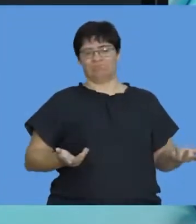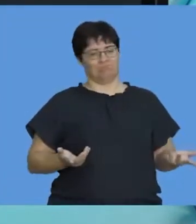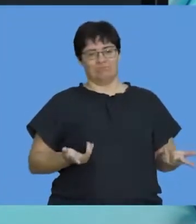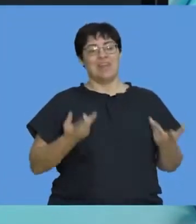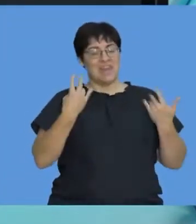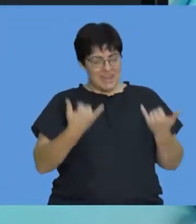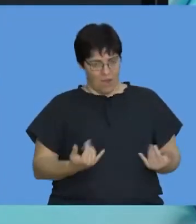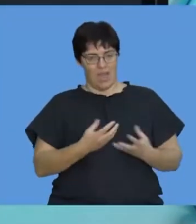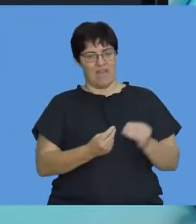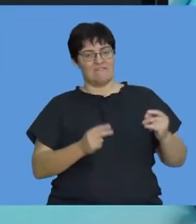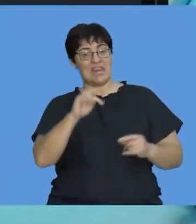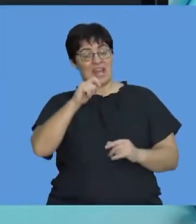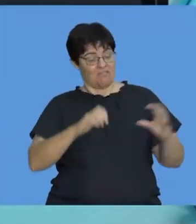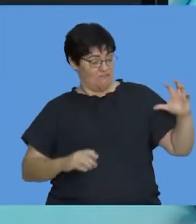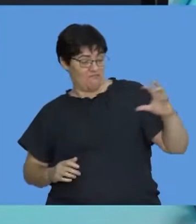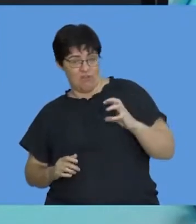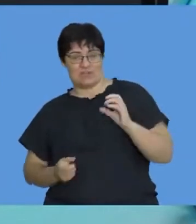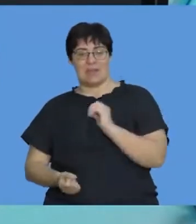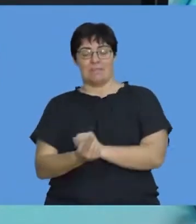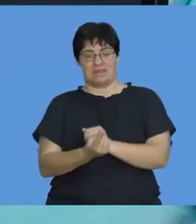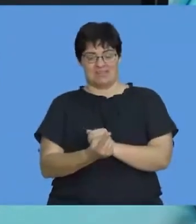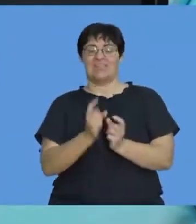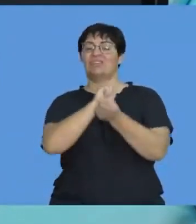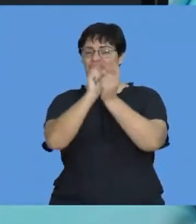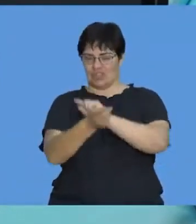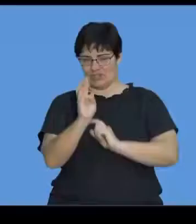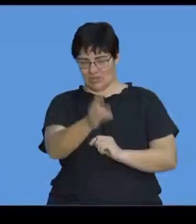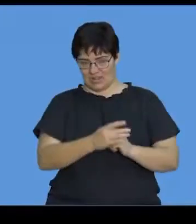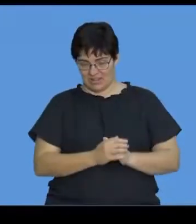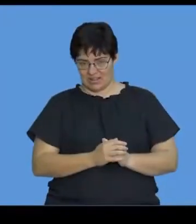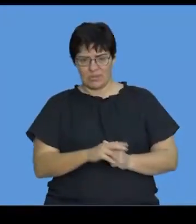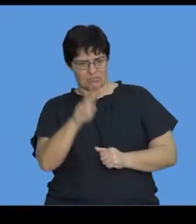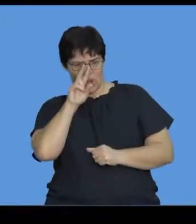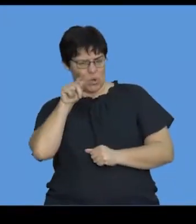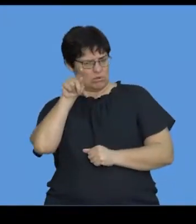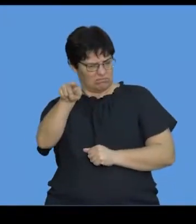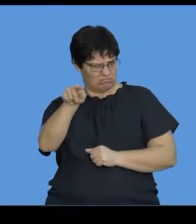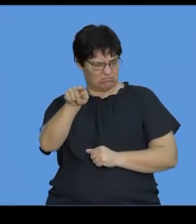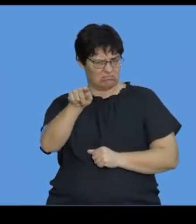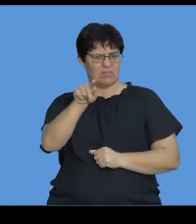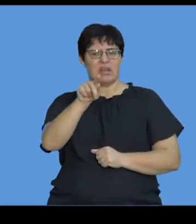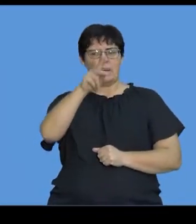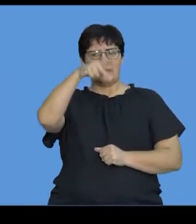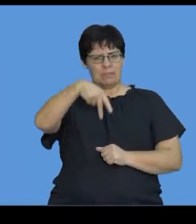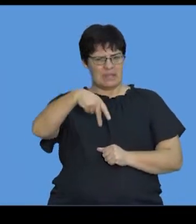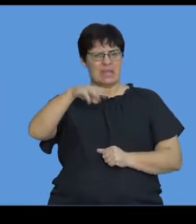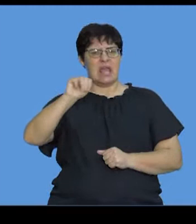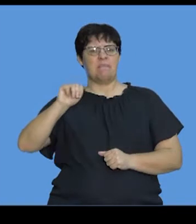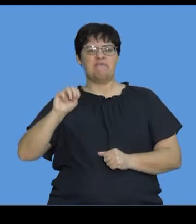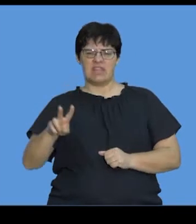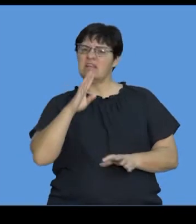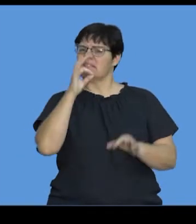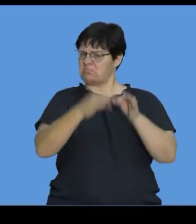net force acting on it. Then it's going to change. But when I look at this equation in its simplest